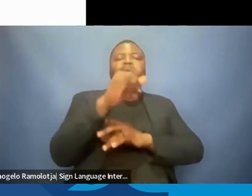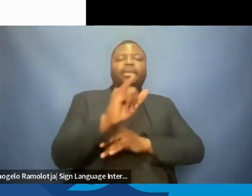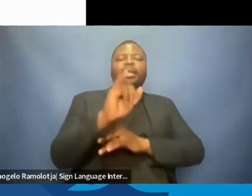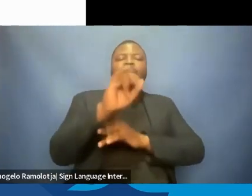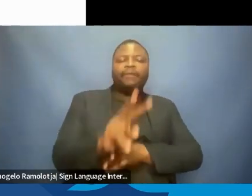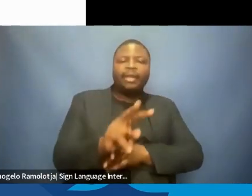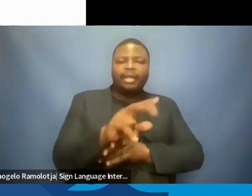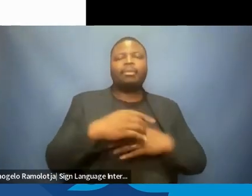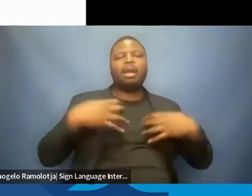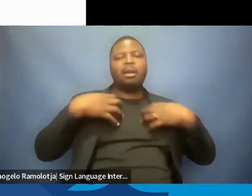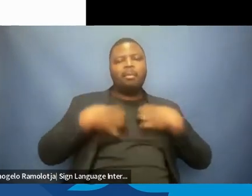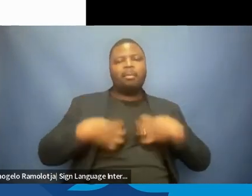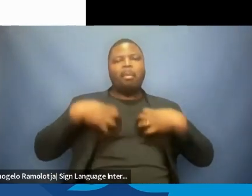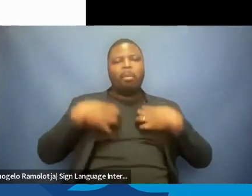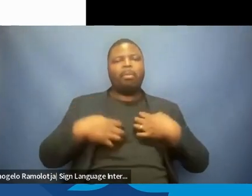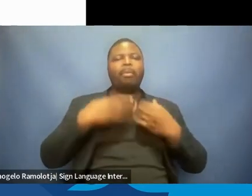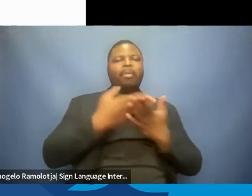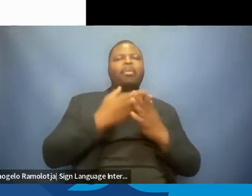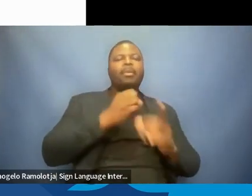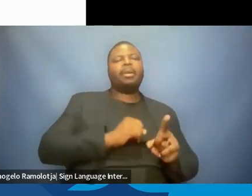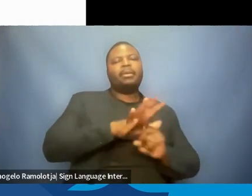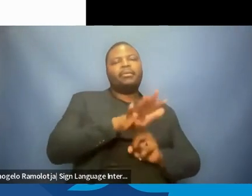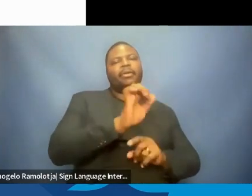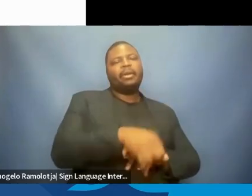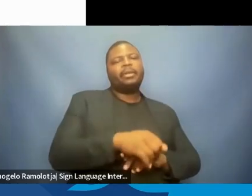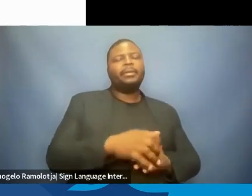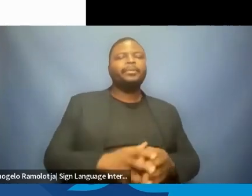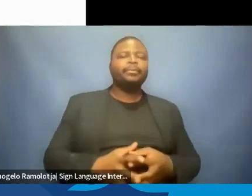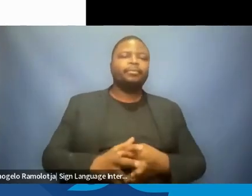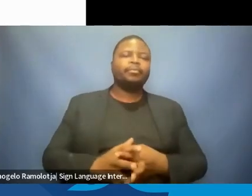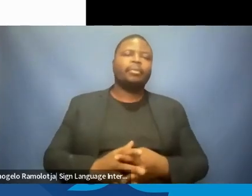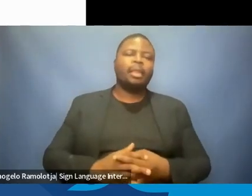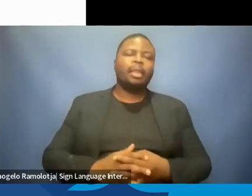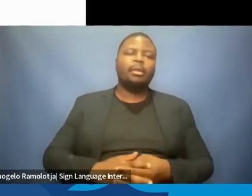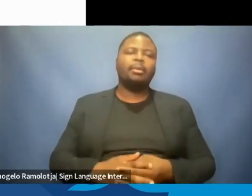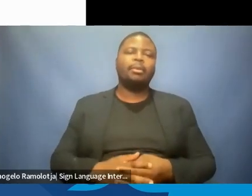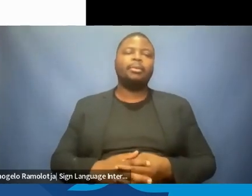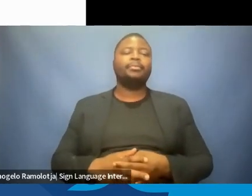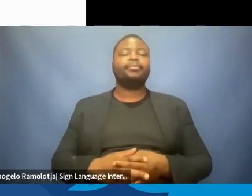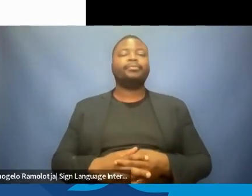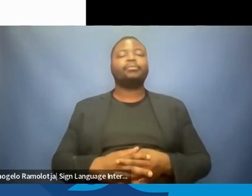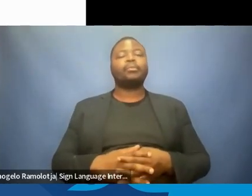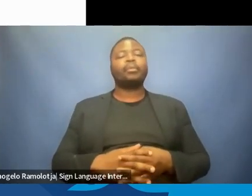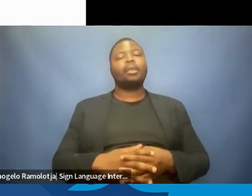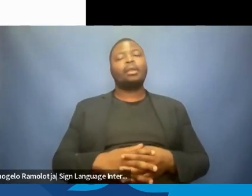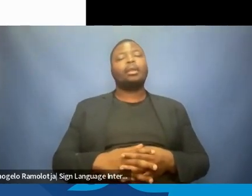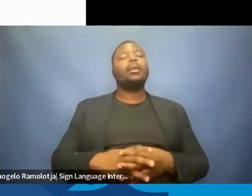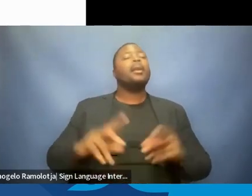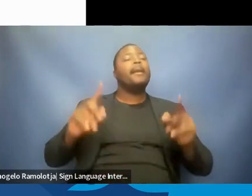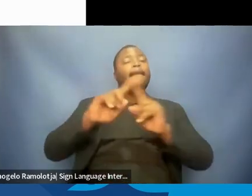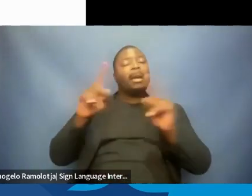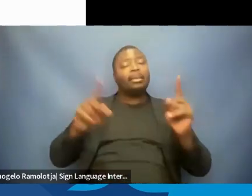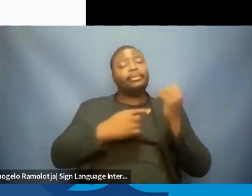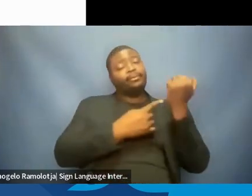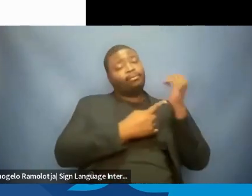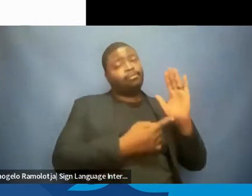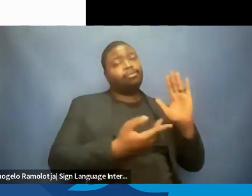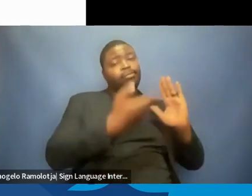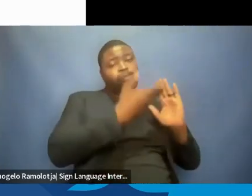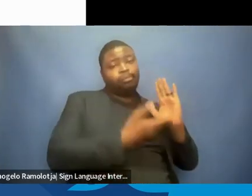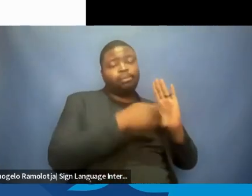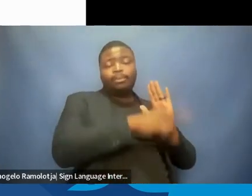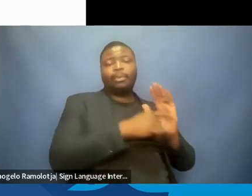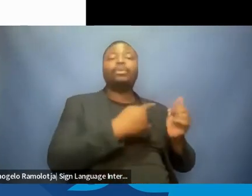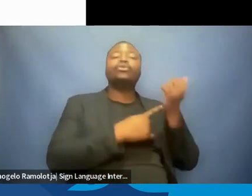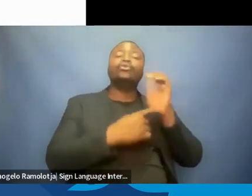systemic sepsis. We know with high levels of risky injecting use that the transmission of HIV and